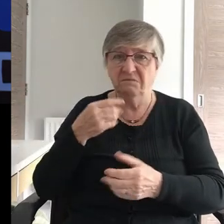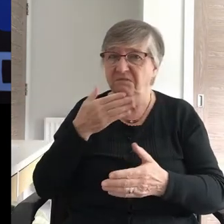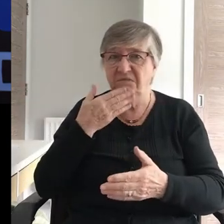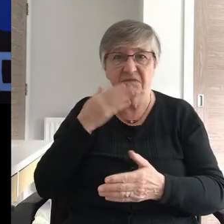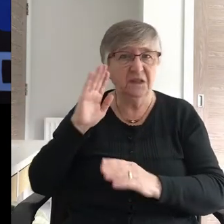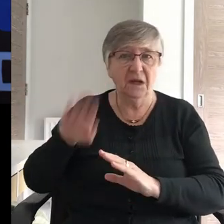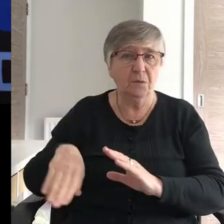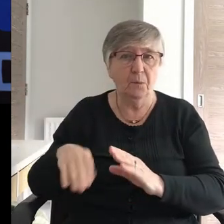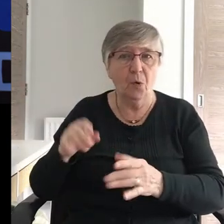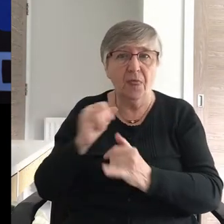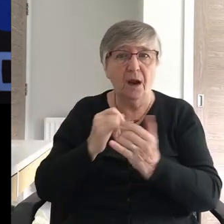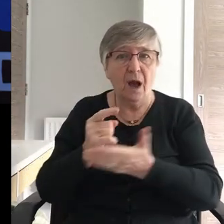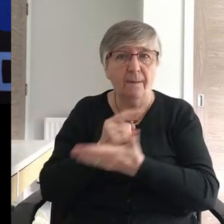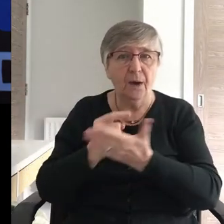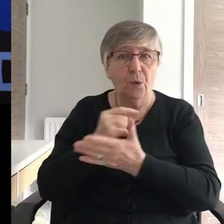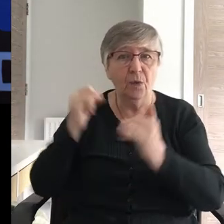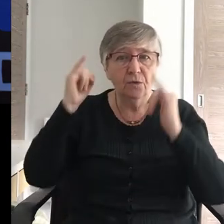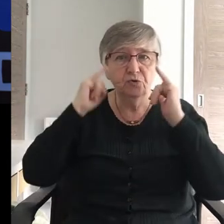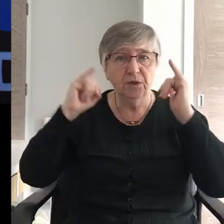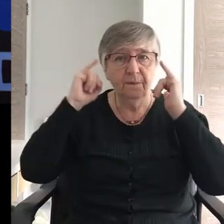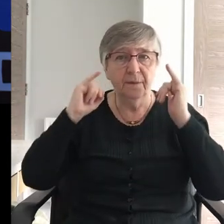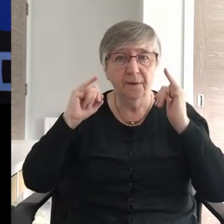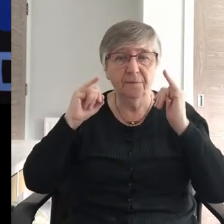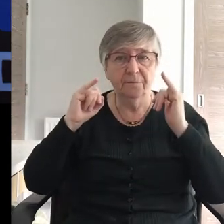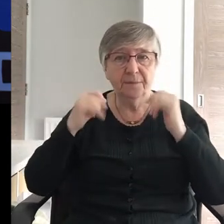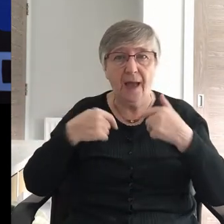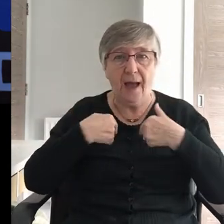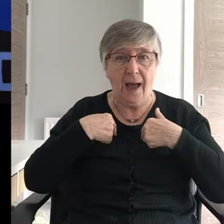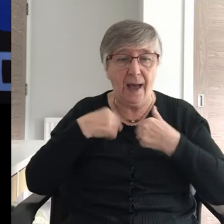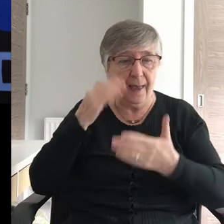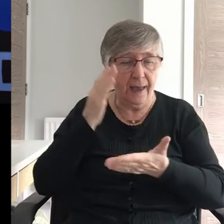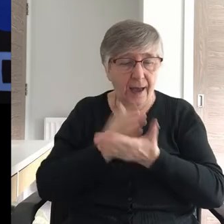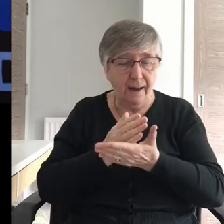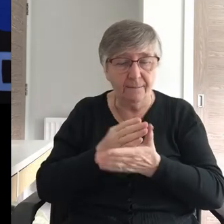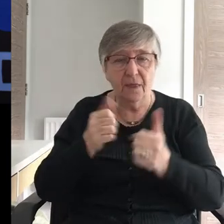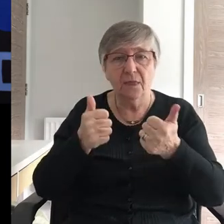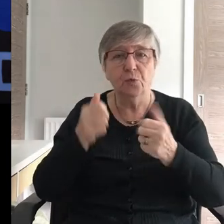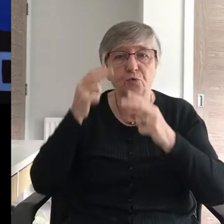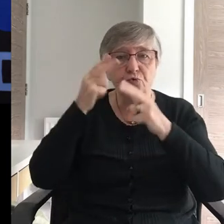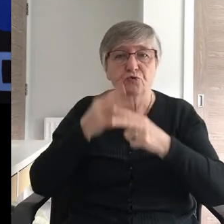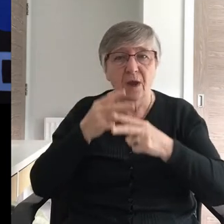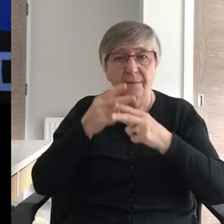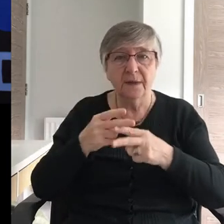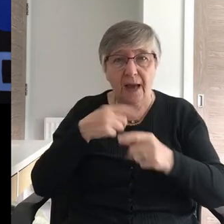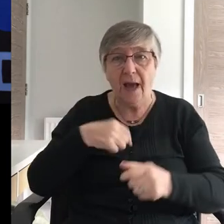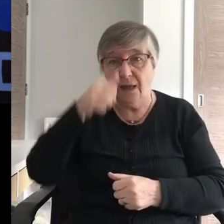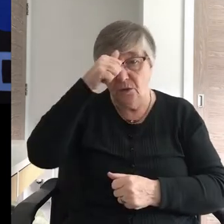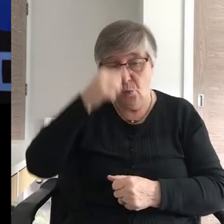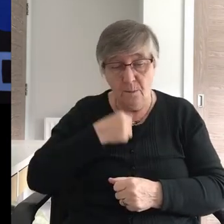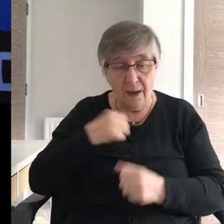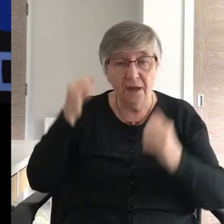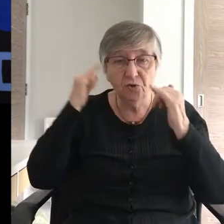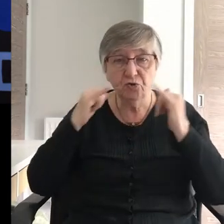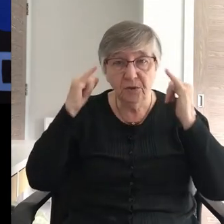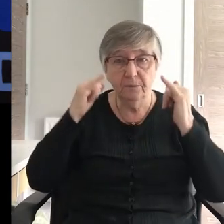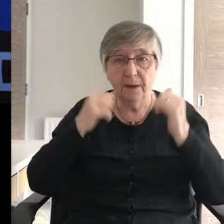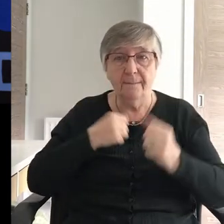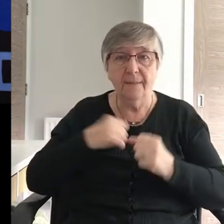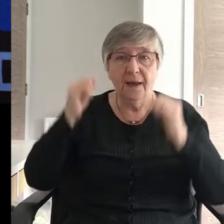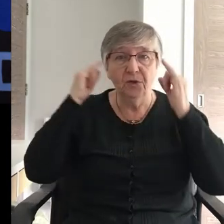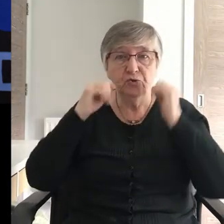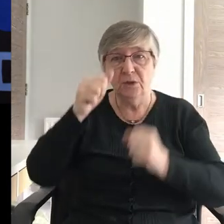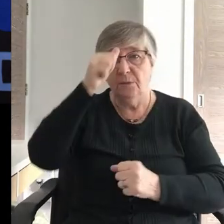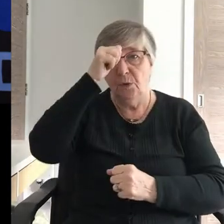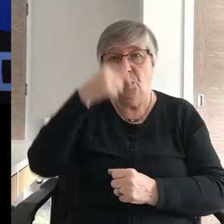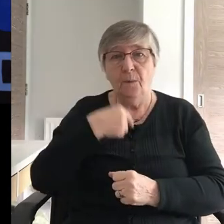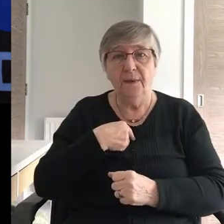and cares nothing for the sheep. I am the good shepherd. I know my sheep, and my sheep